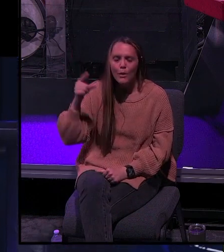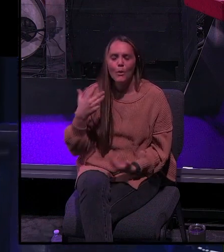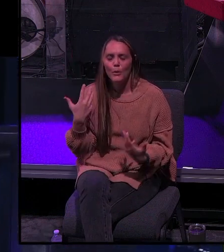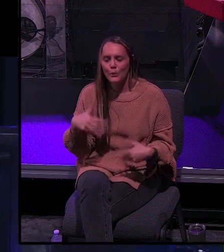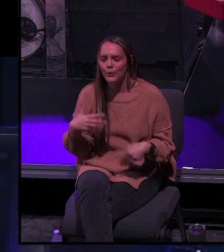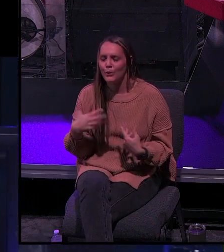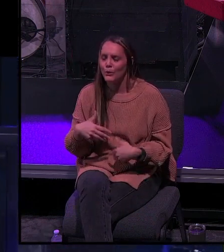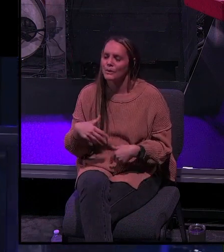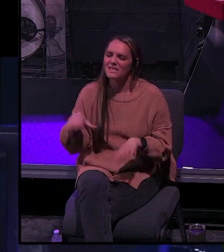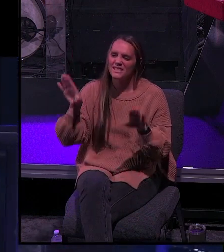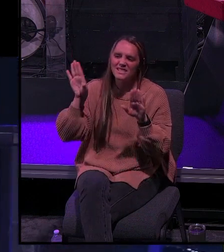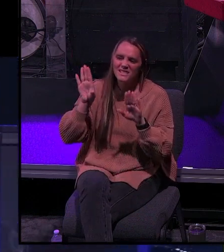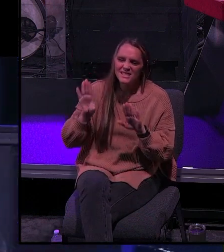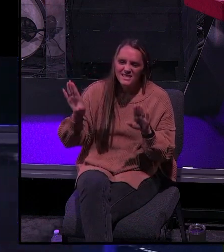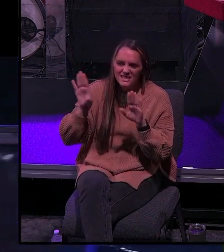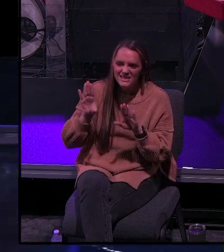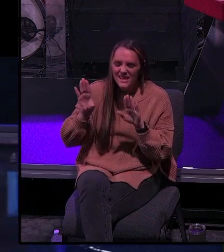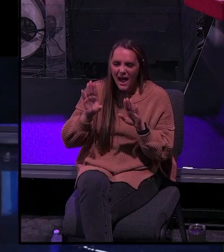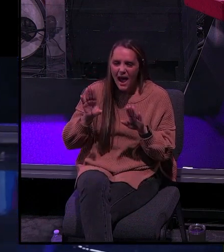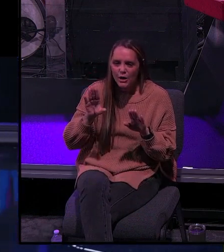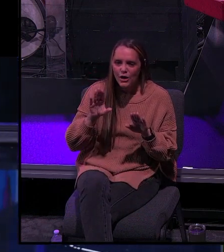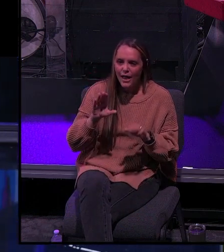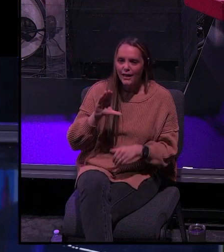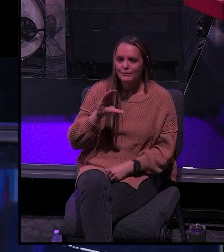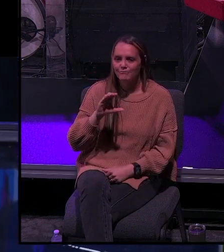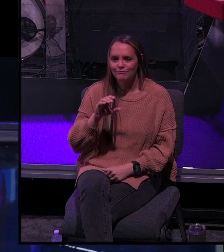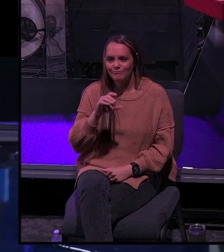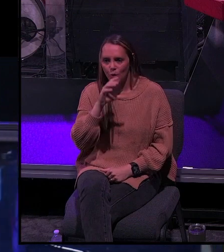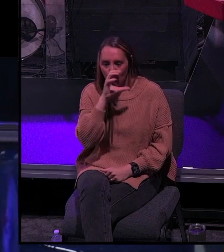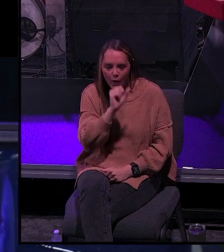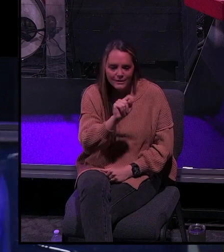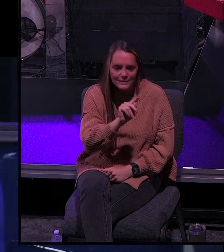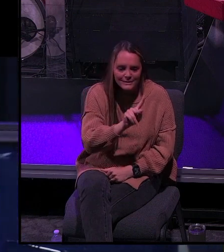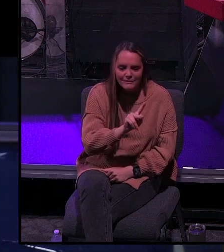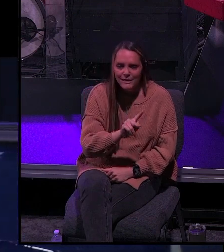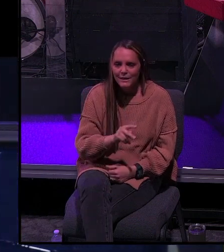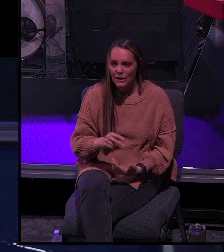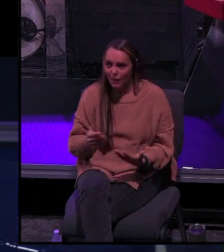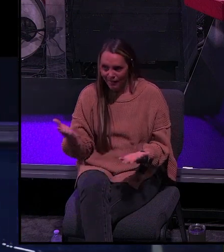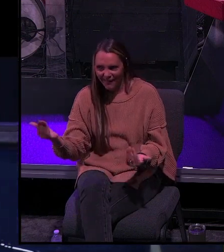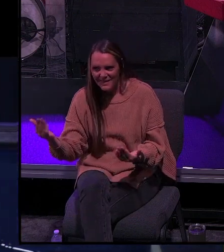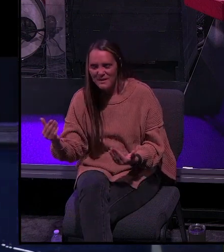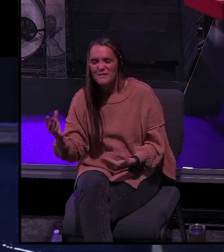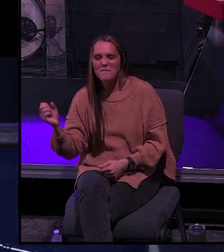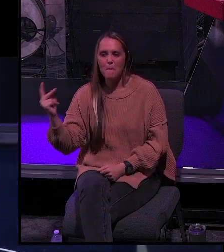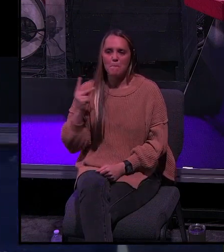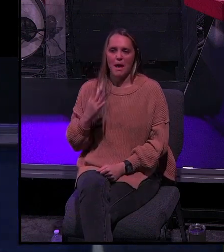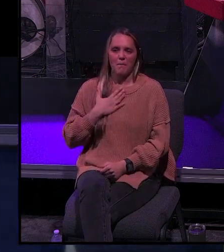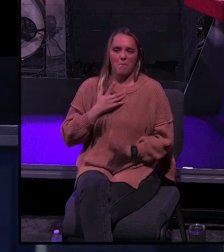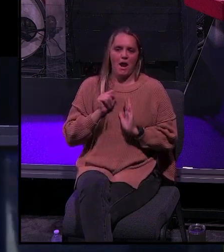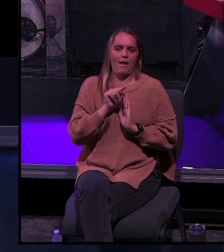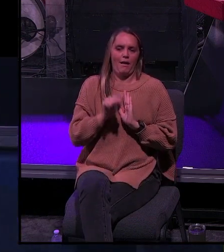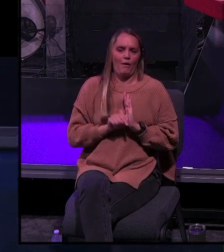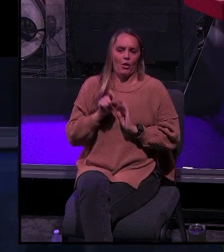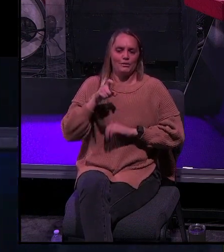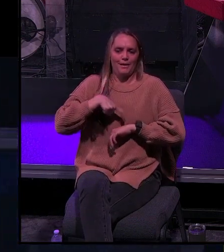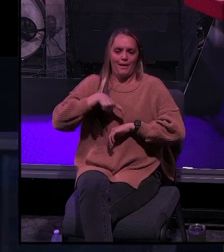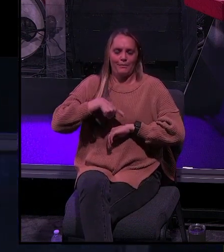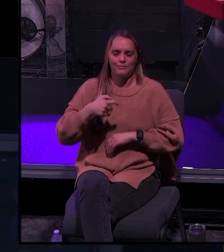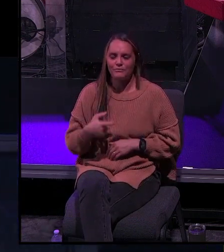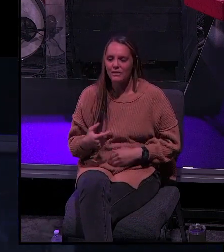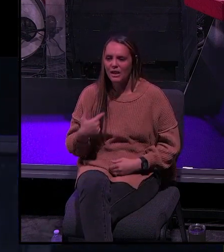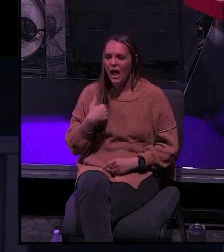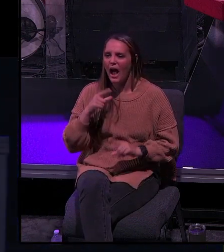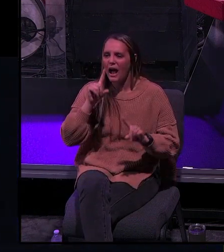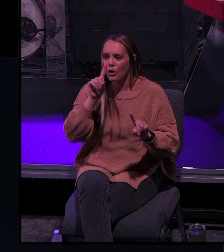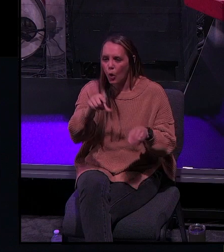morning cartoons, Hong Kong Phooey, right? Anybody else there? Oh, now we're getting back into my time here. I go to